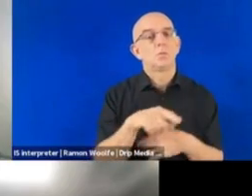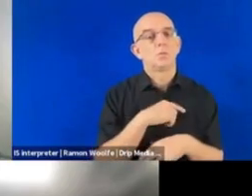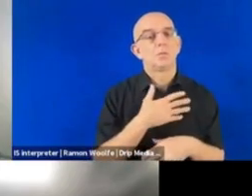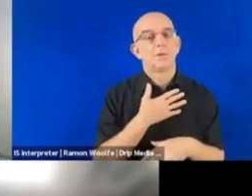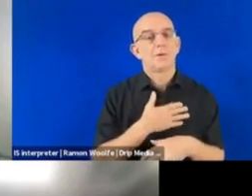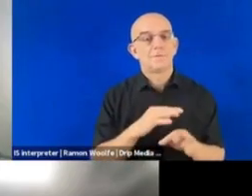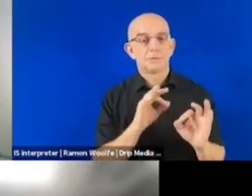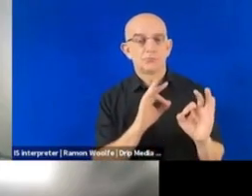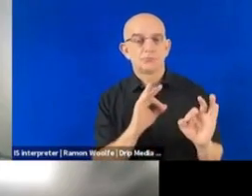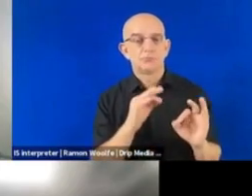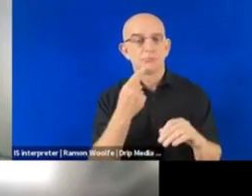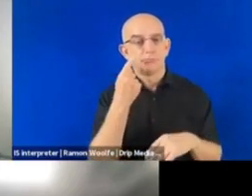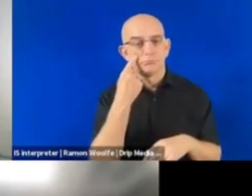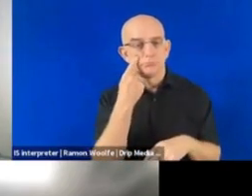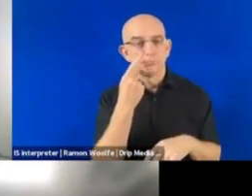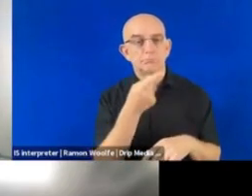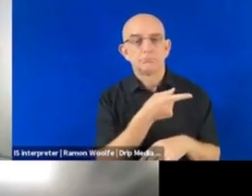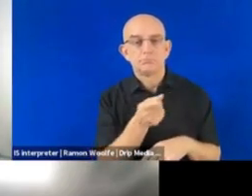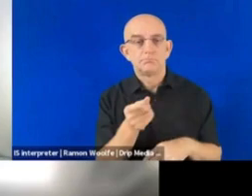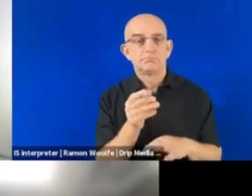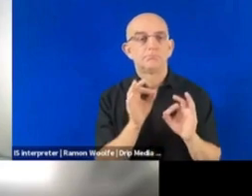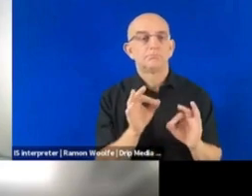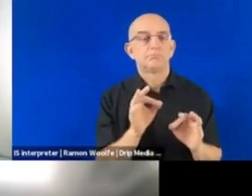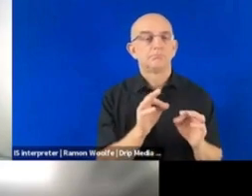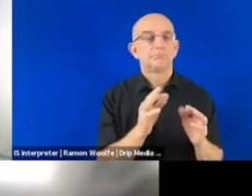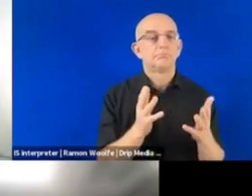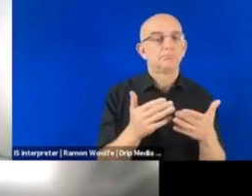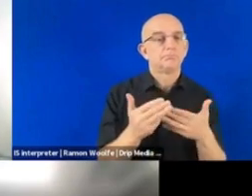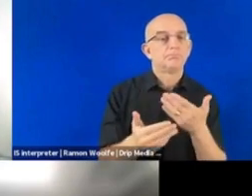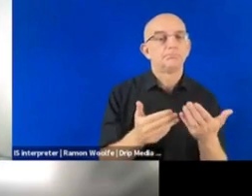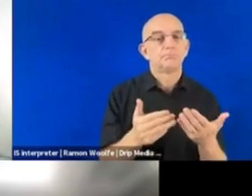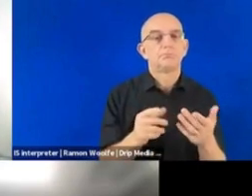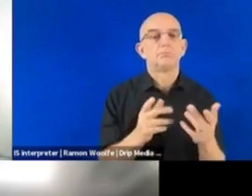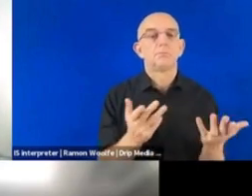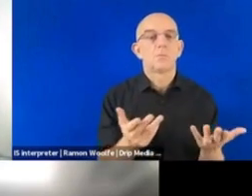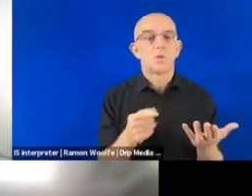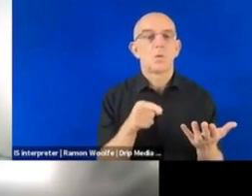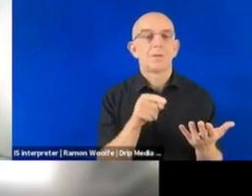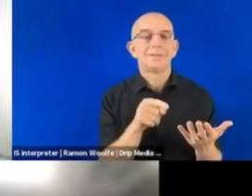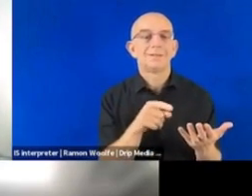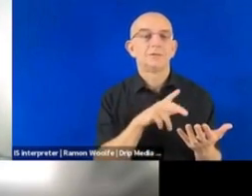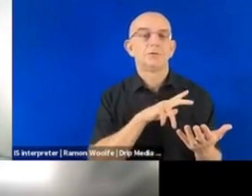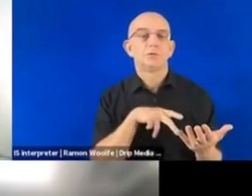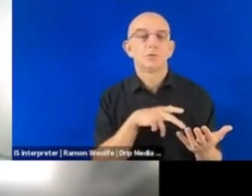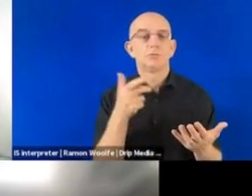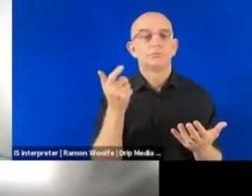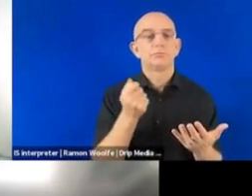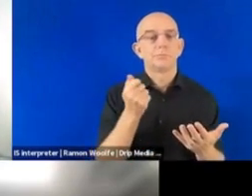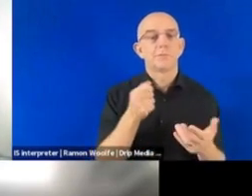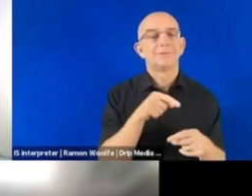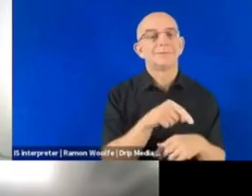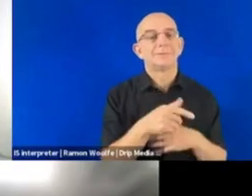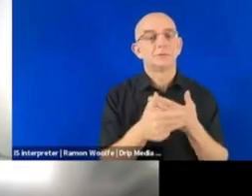we are all at risk of facing some sort of vulnerabilities throughout our life. So a number of